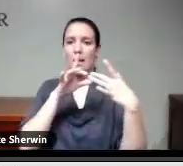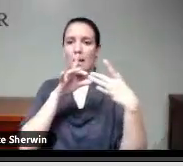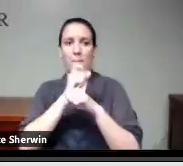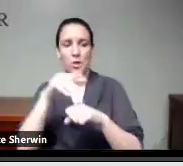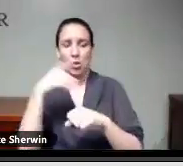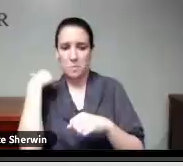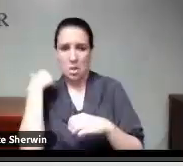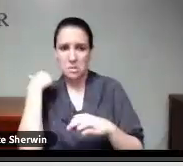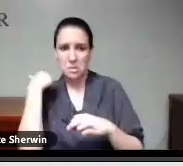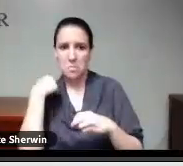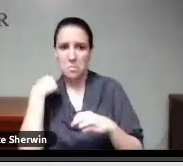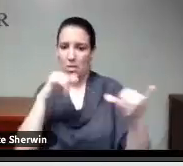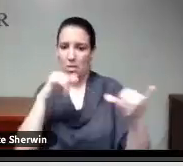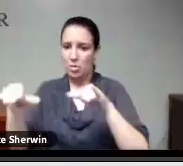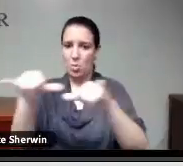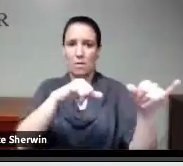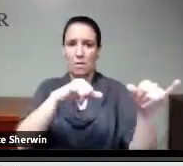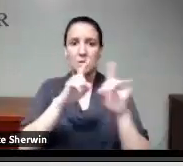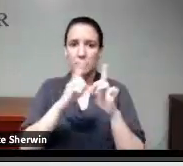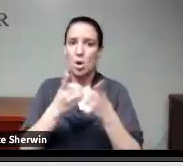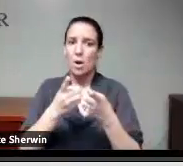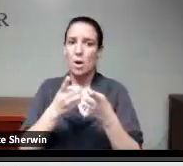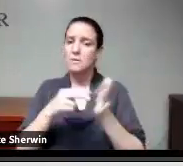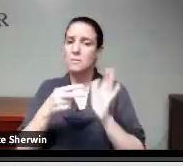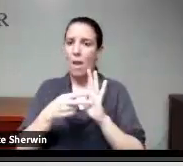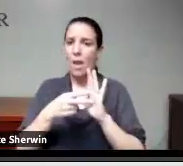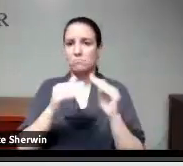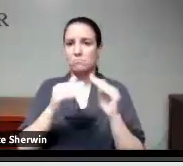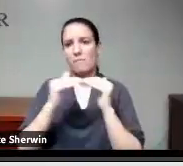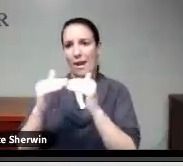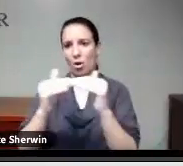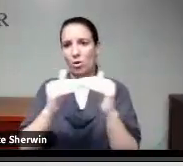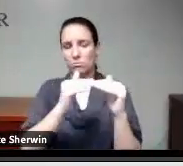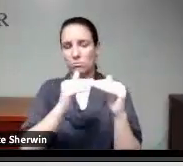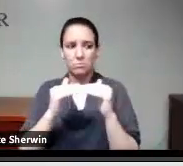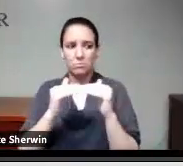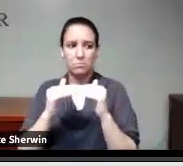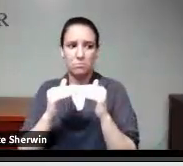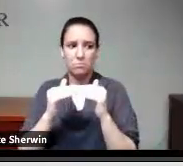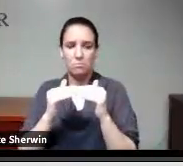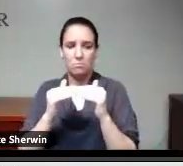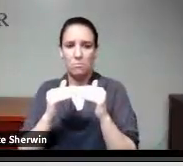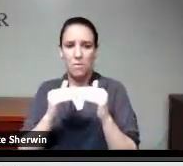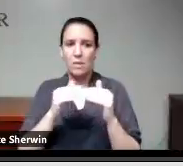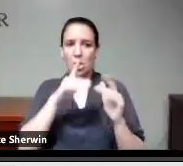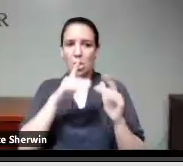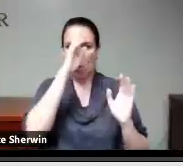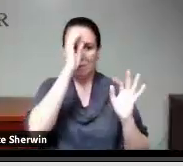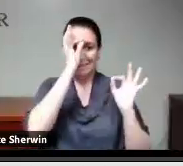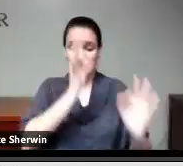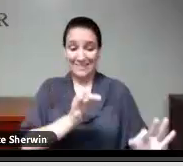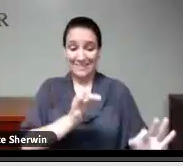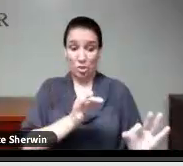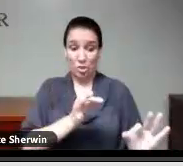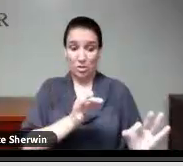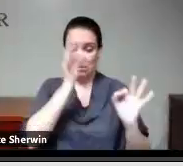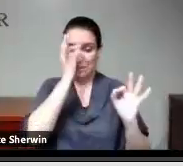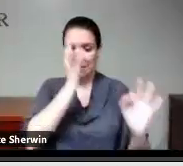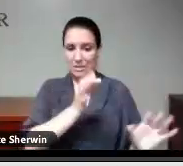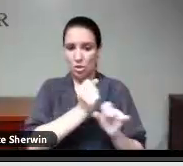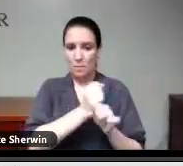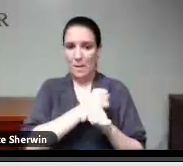across departments created a sense of fairness and equity. And decision-making practices, though that was huge. And